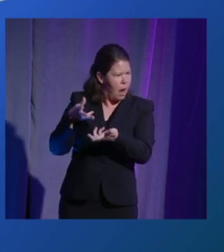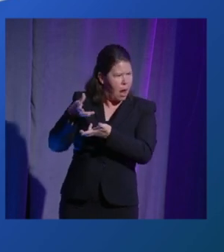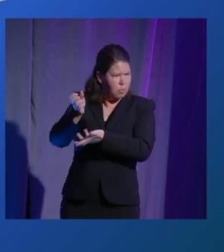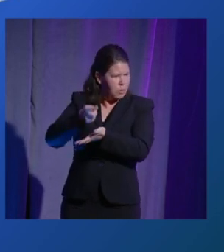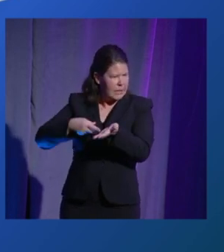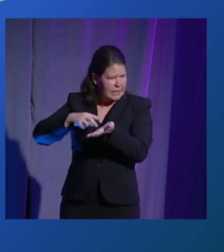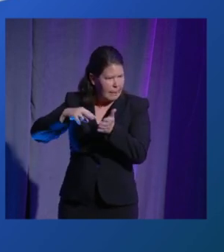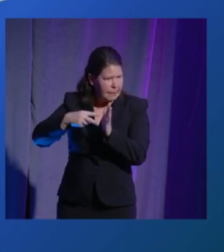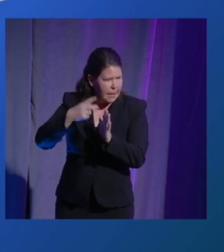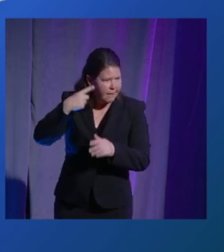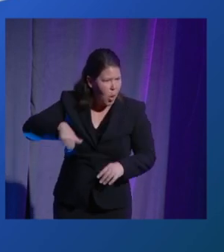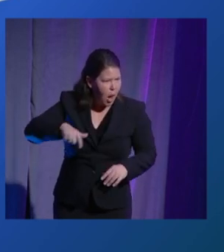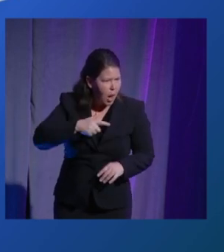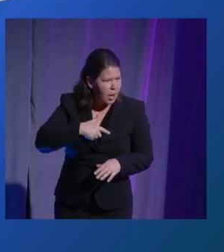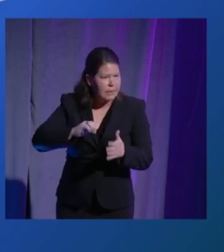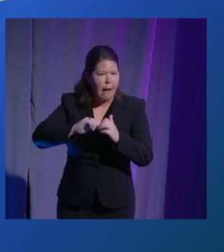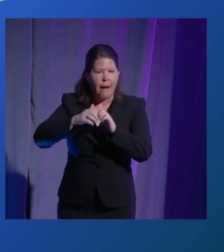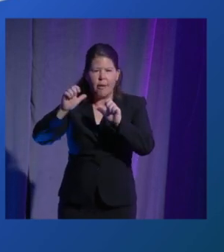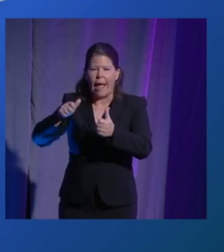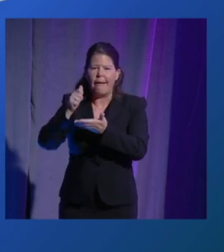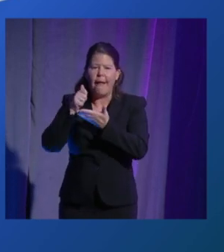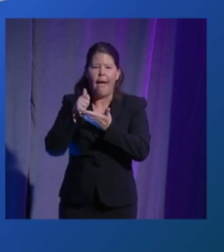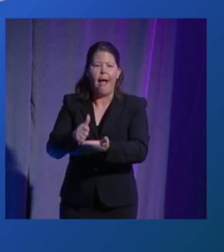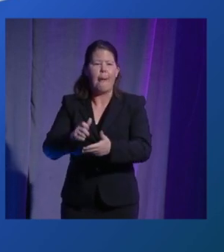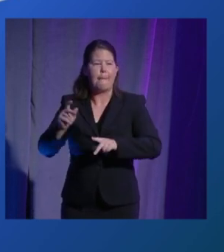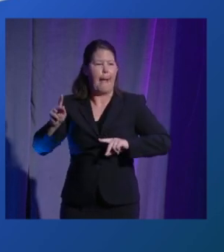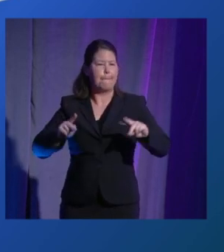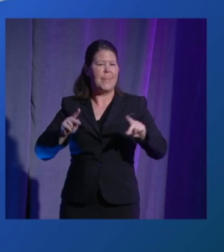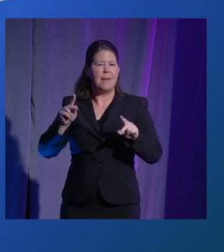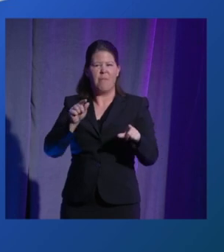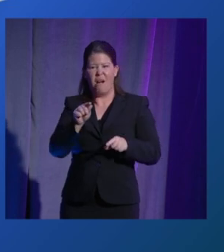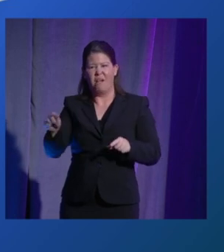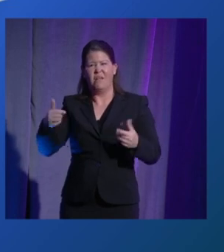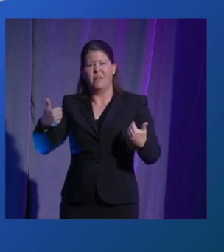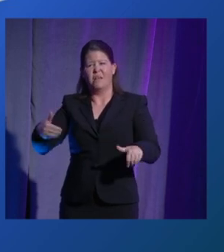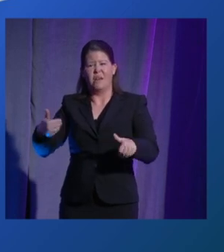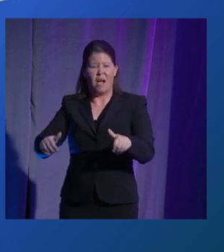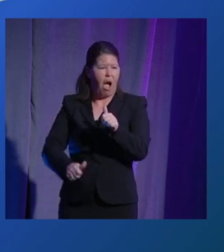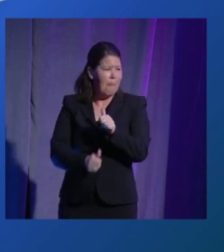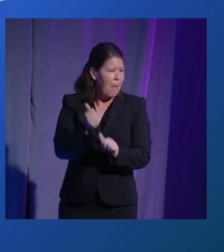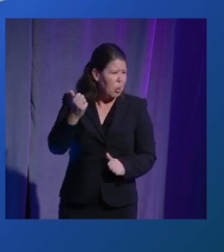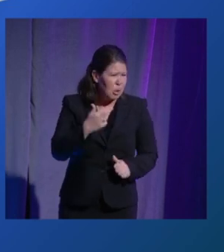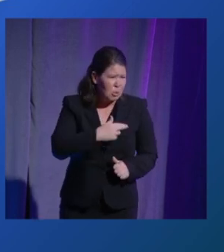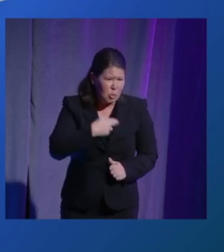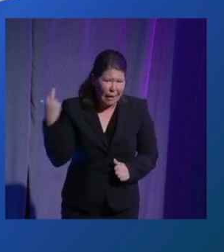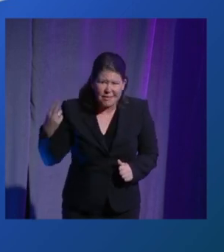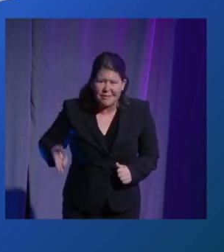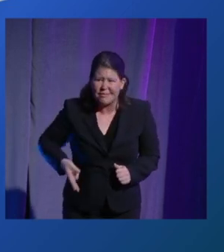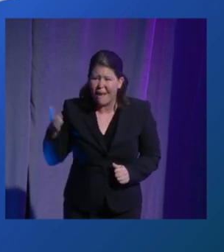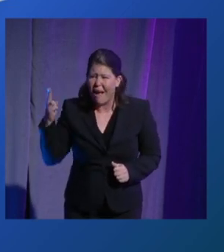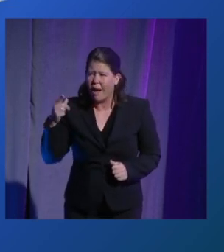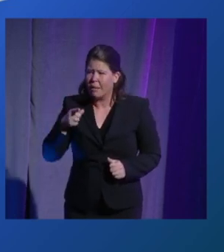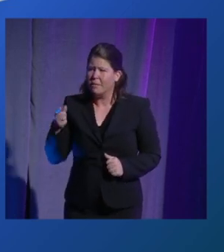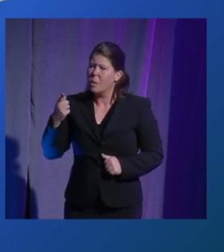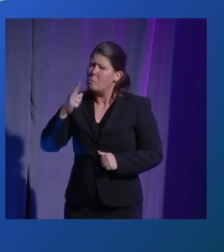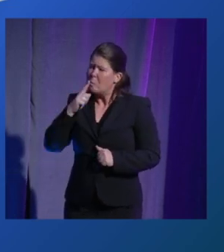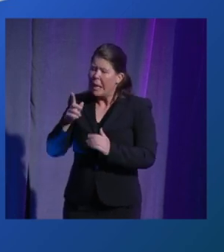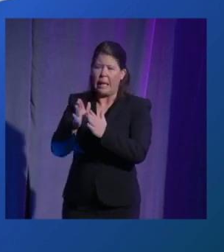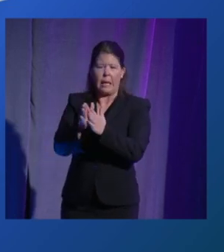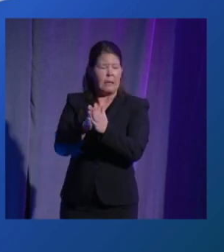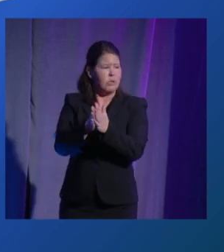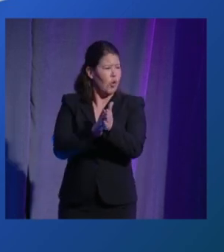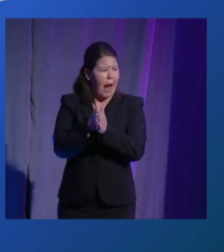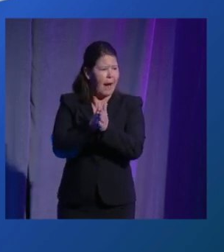of the people Among Us that are most vulnerable is a really driving factor for me I think in some ways they are the most